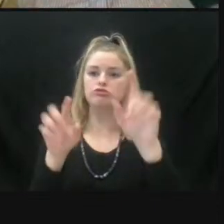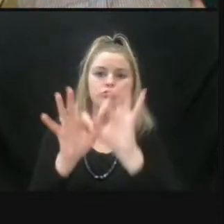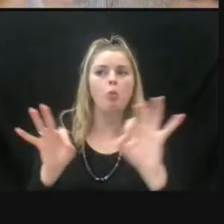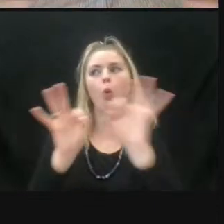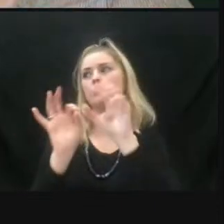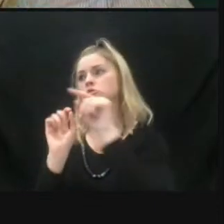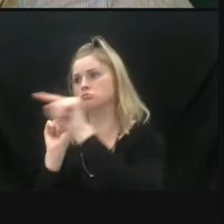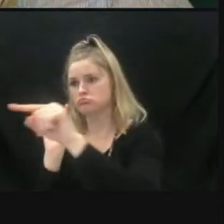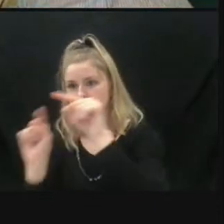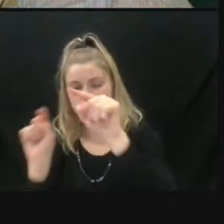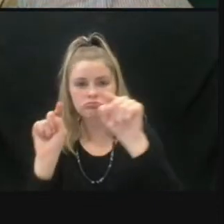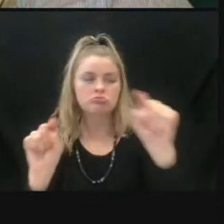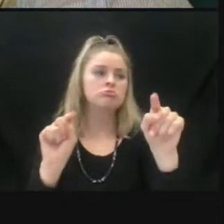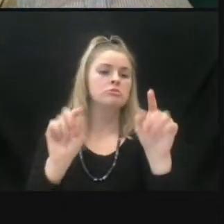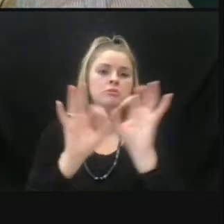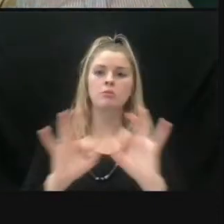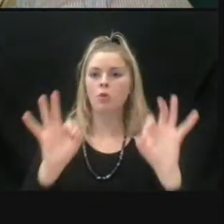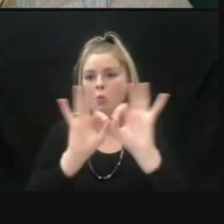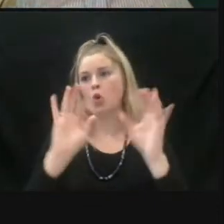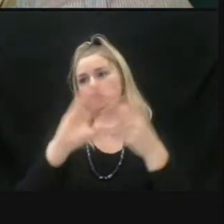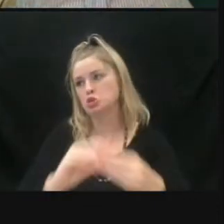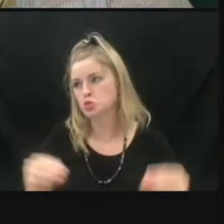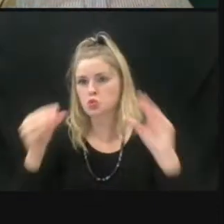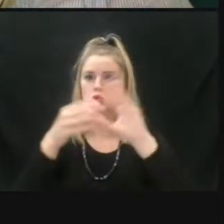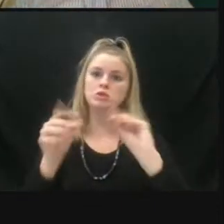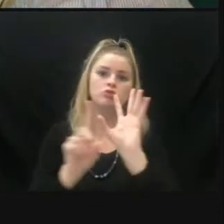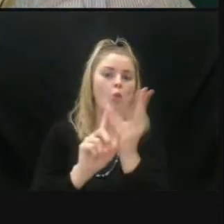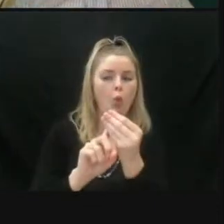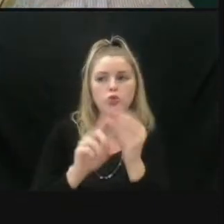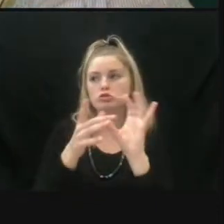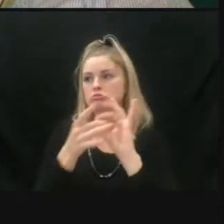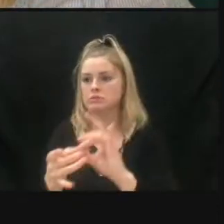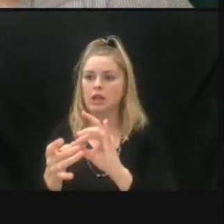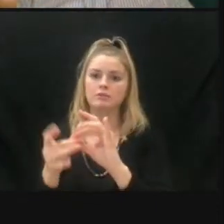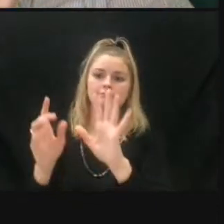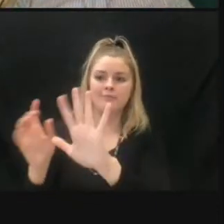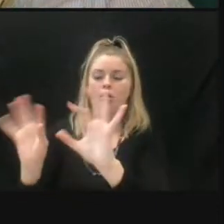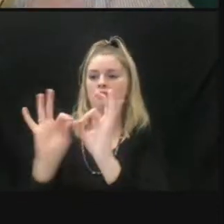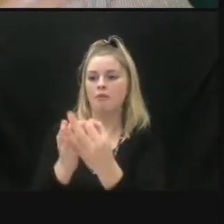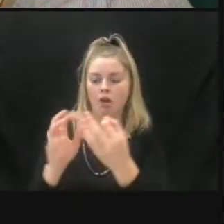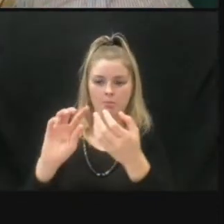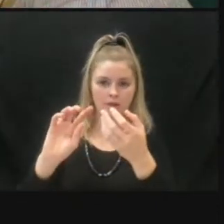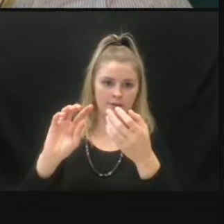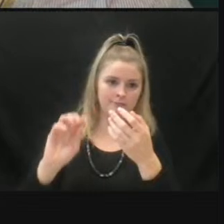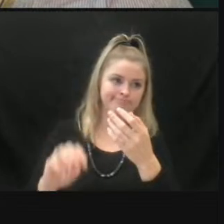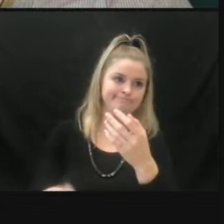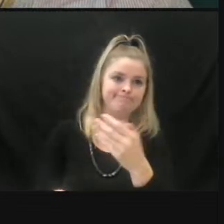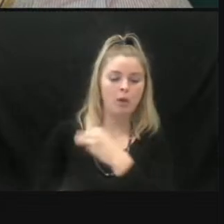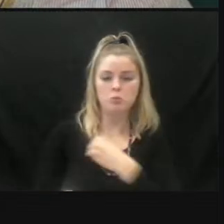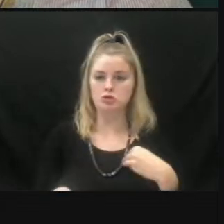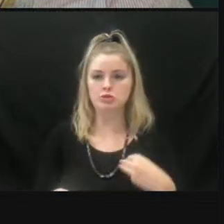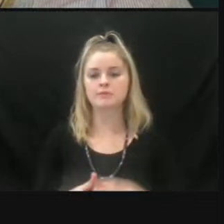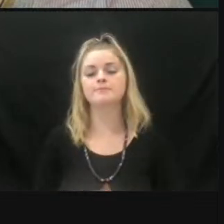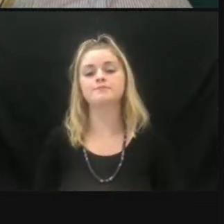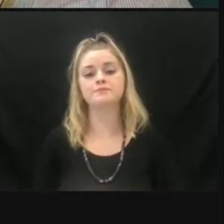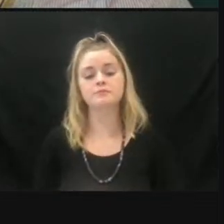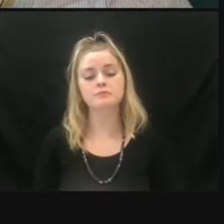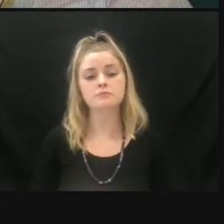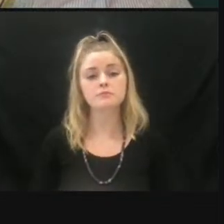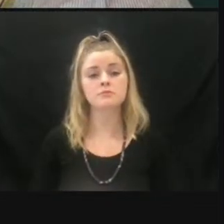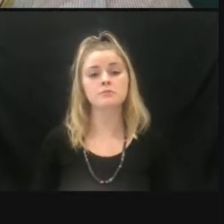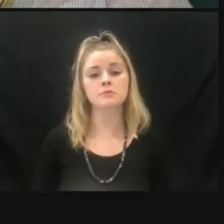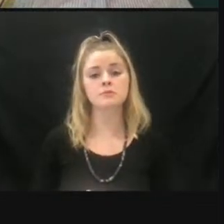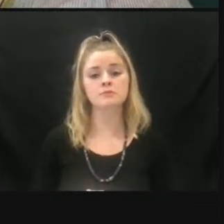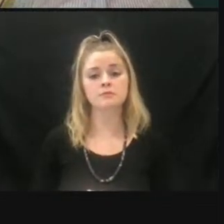and people and family members. The issue we had with some of the 11 questions, which we'll go into in a short little